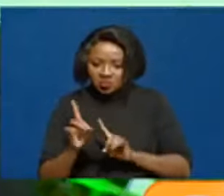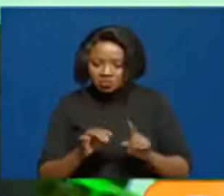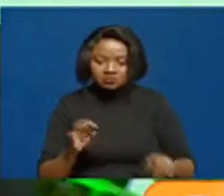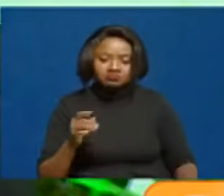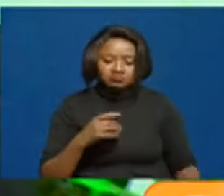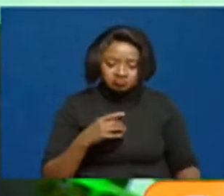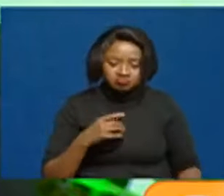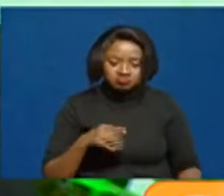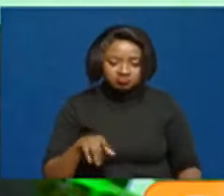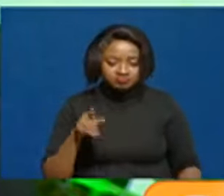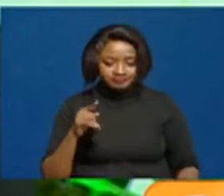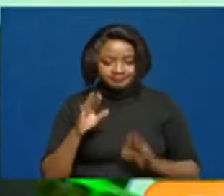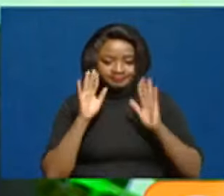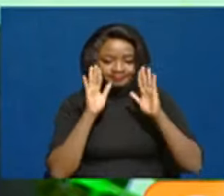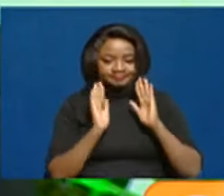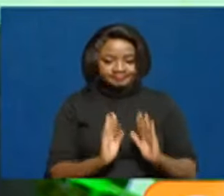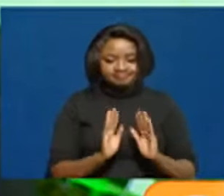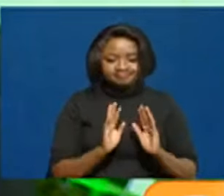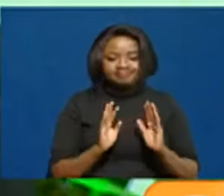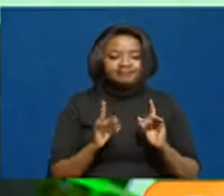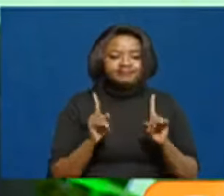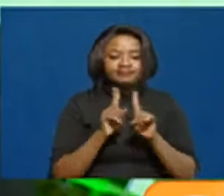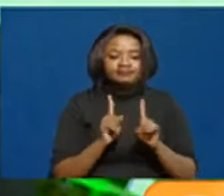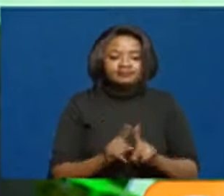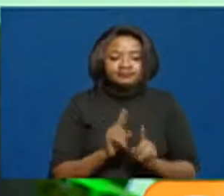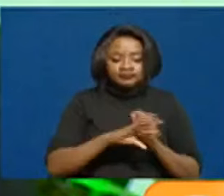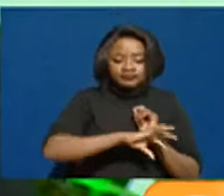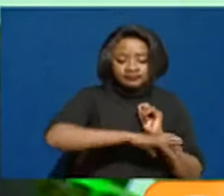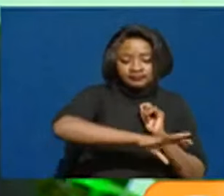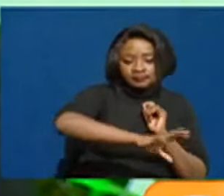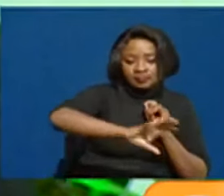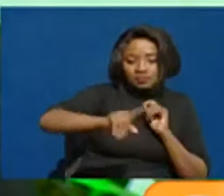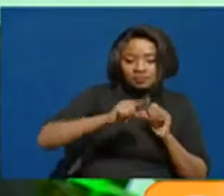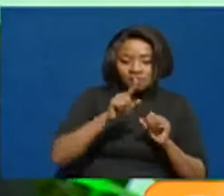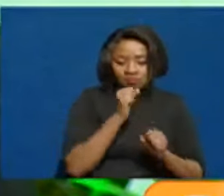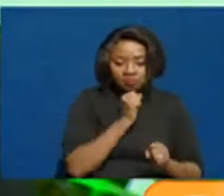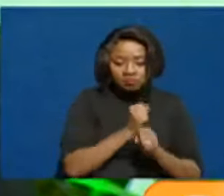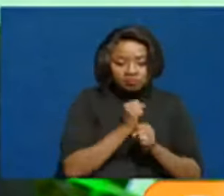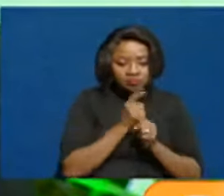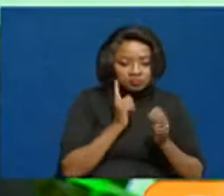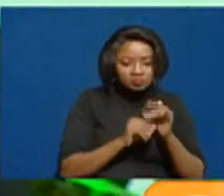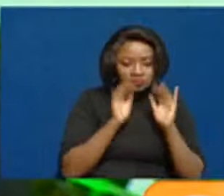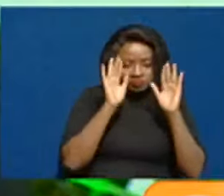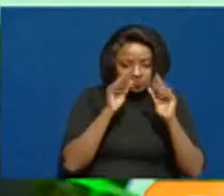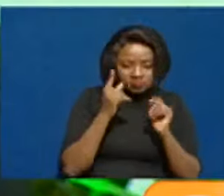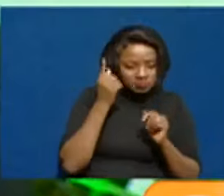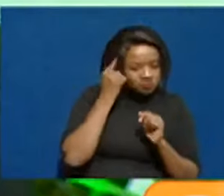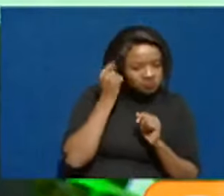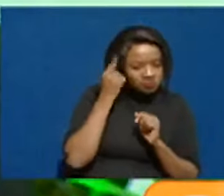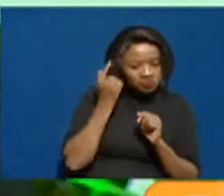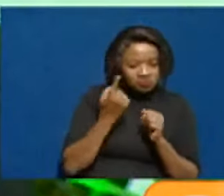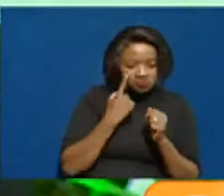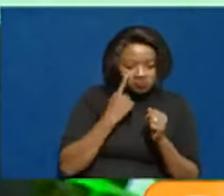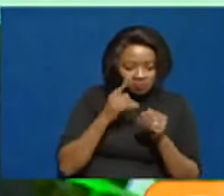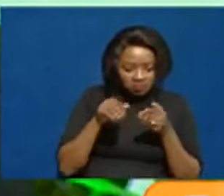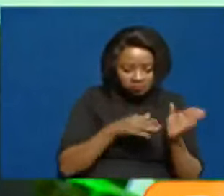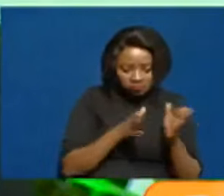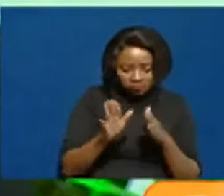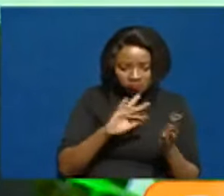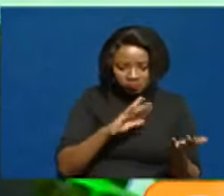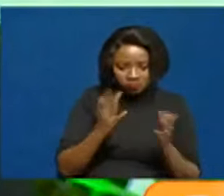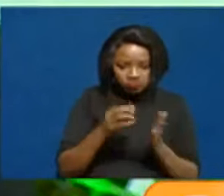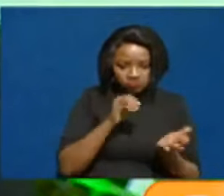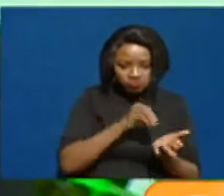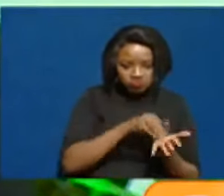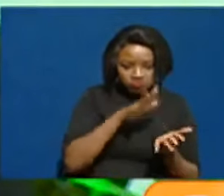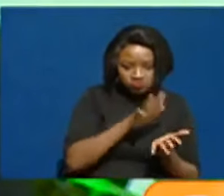doing is to look at ways of documenting to know really in terms of solid waste, how